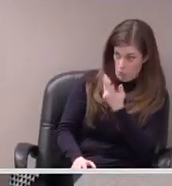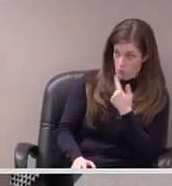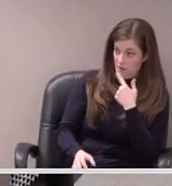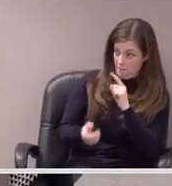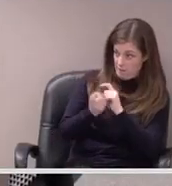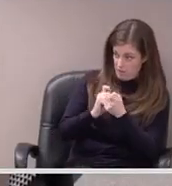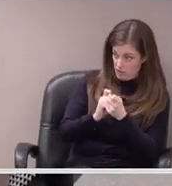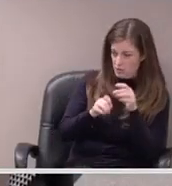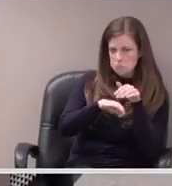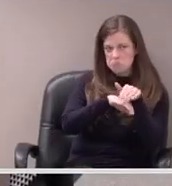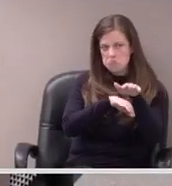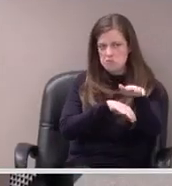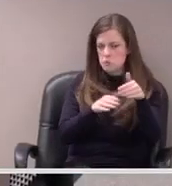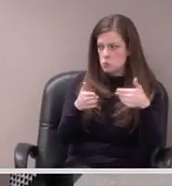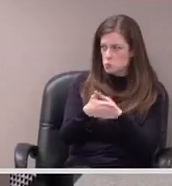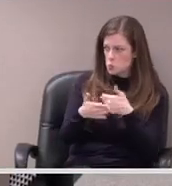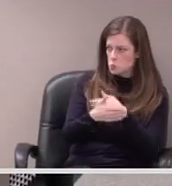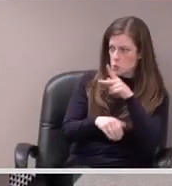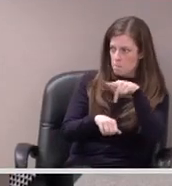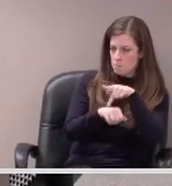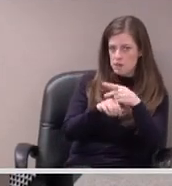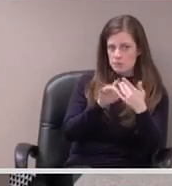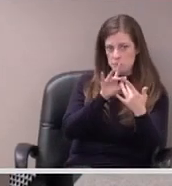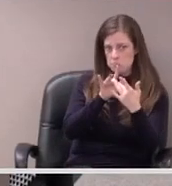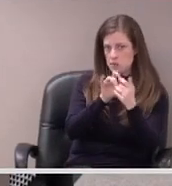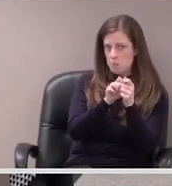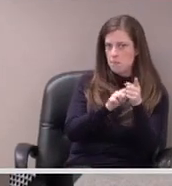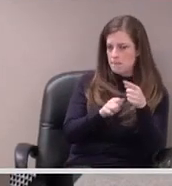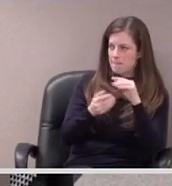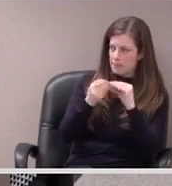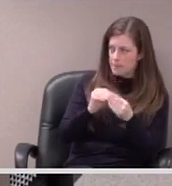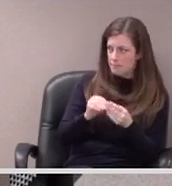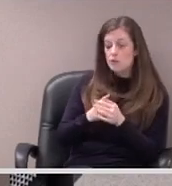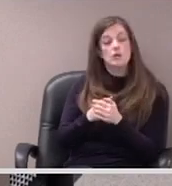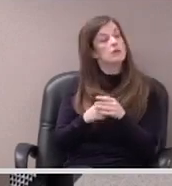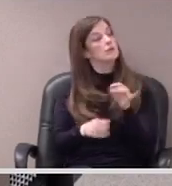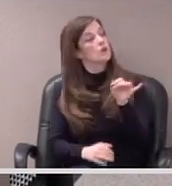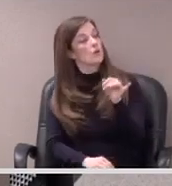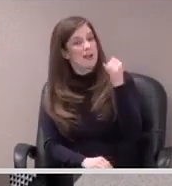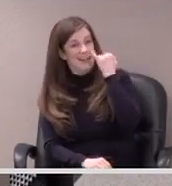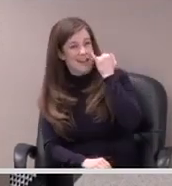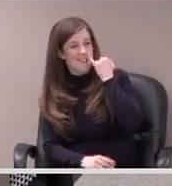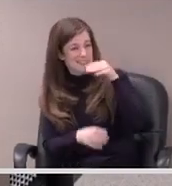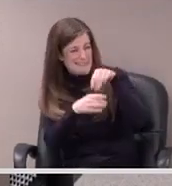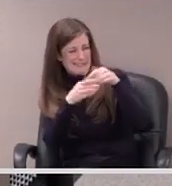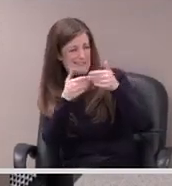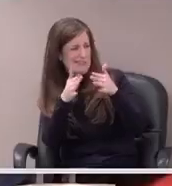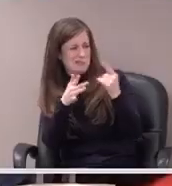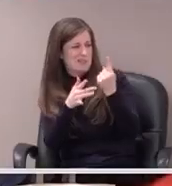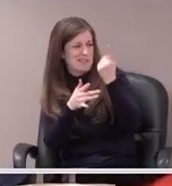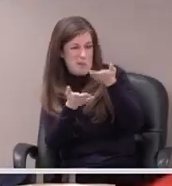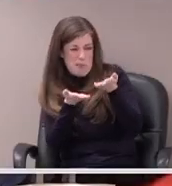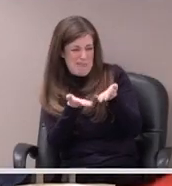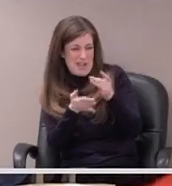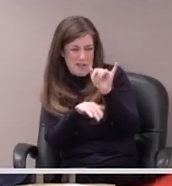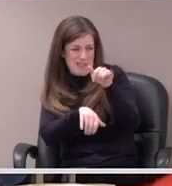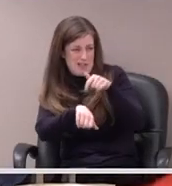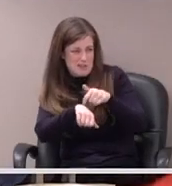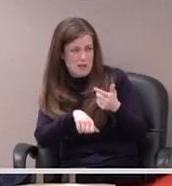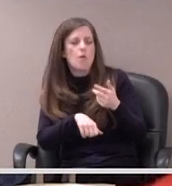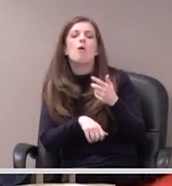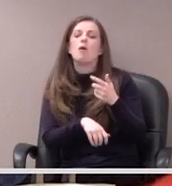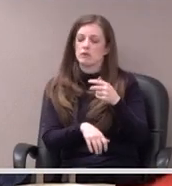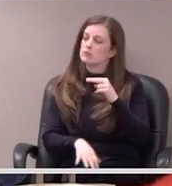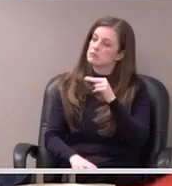send it to the new principal and get with them on the numbers. Okay, so even if it's an interim, just somebody who's in there at the time,